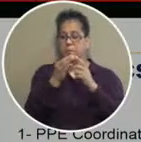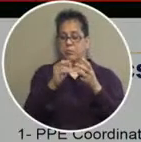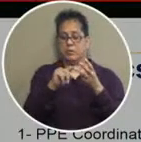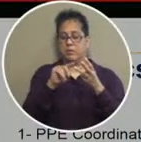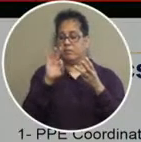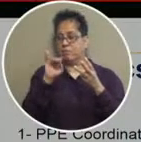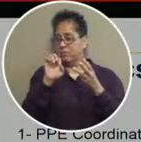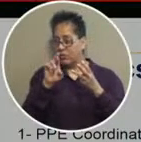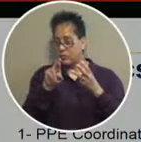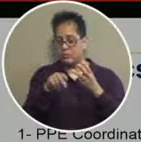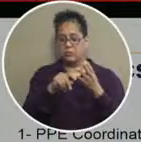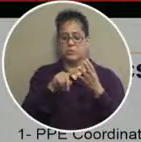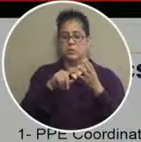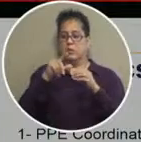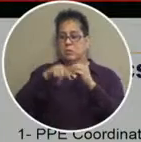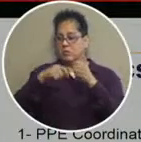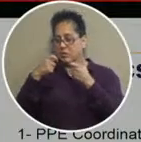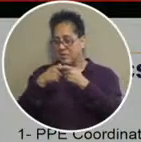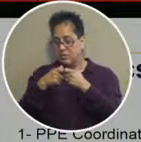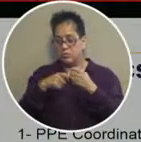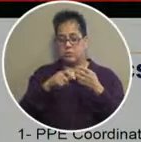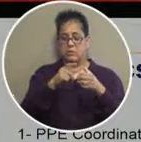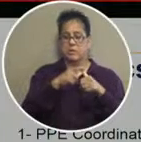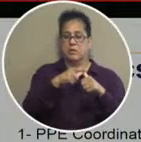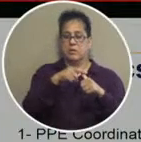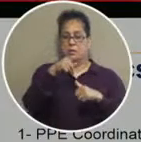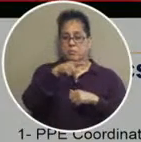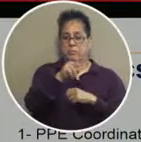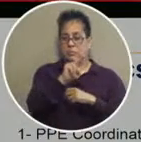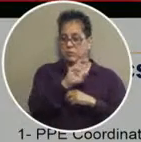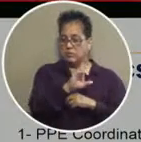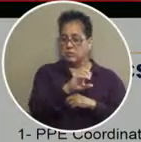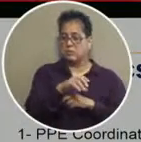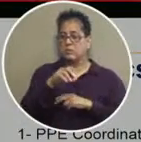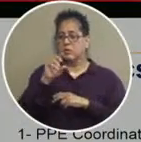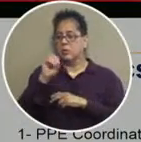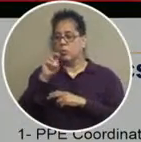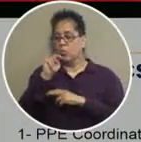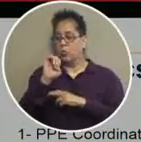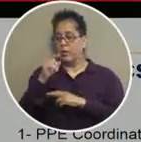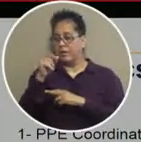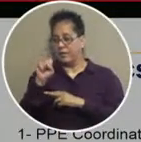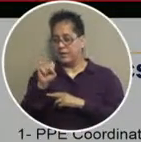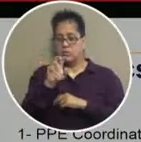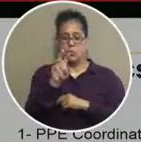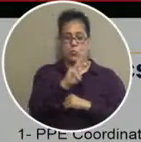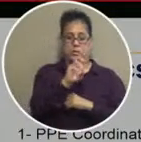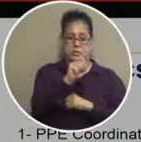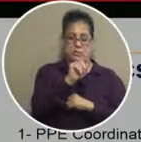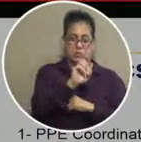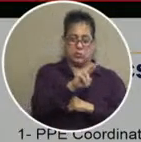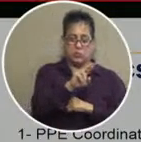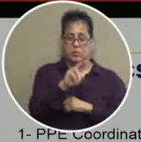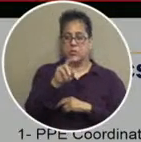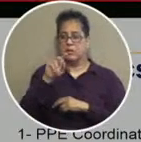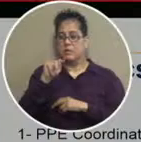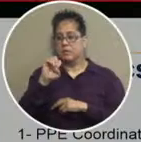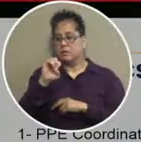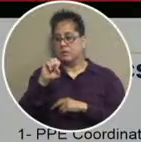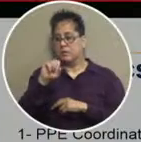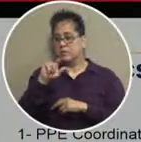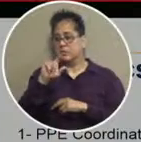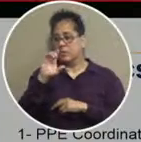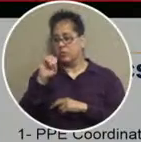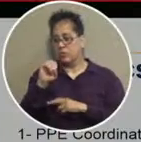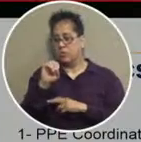Family Foundation, El Paso Electric, the Public Service Board, One Gas Foundation, West Star, Trans Telco, and Larry